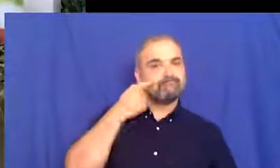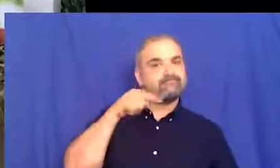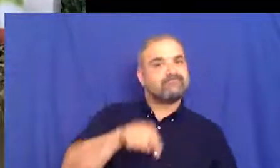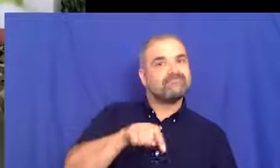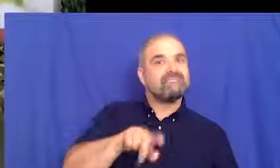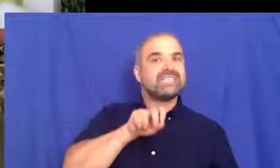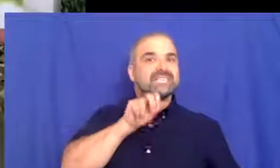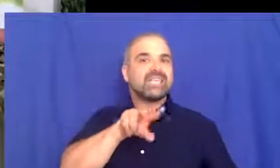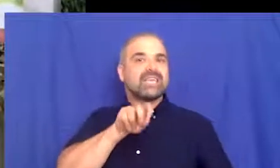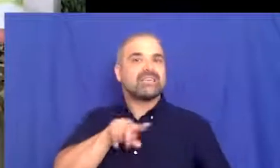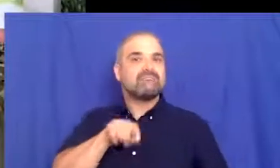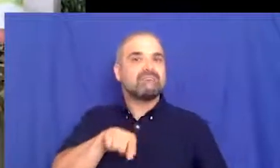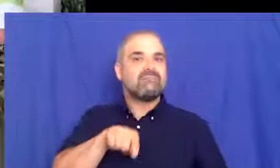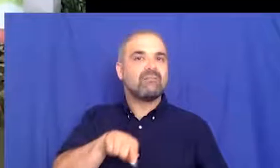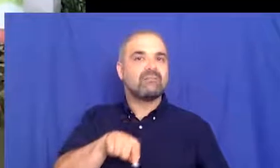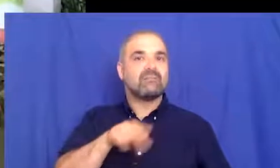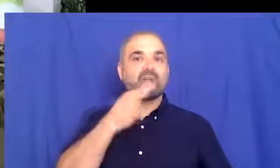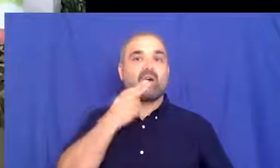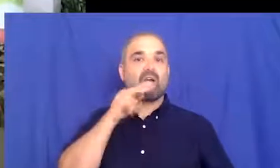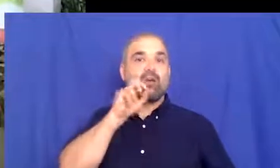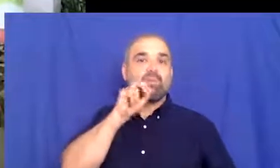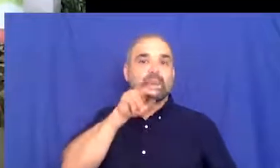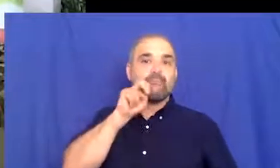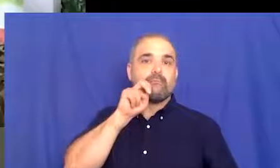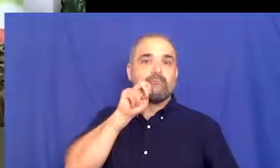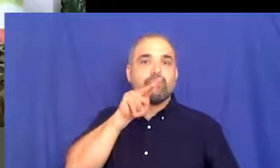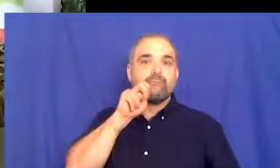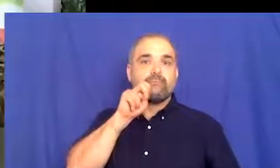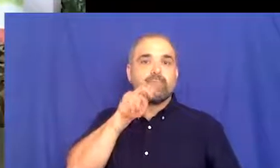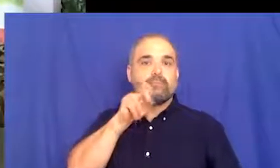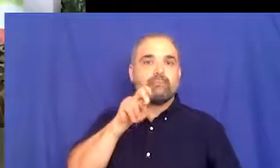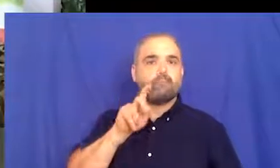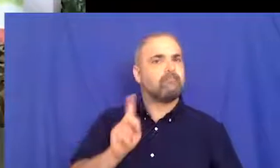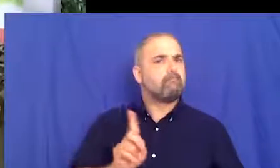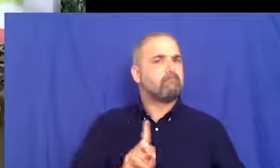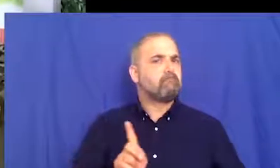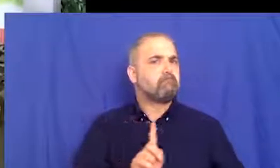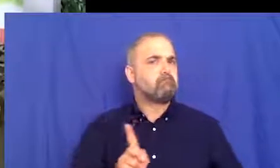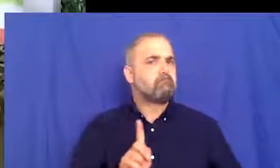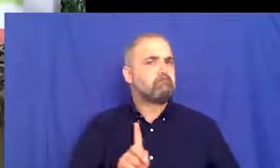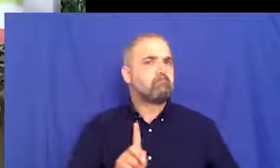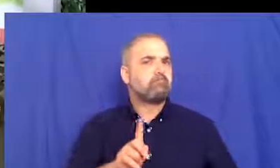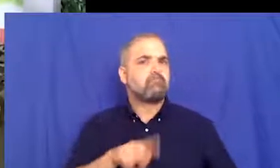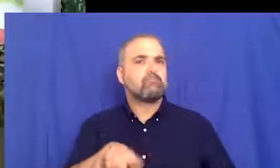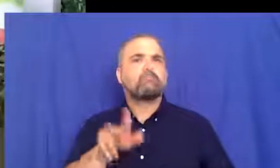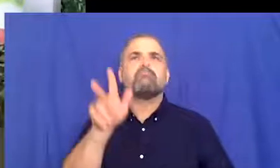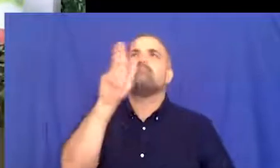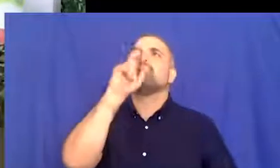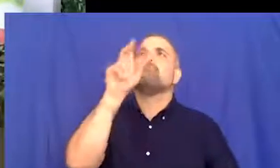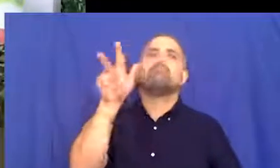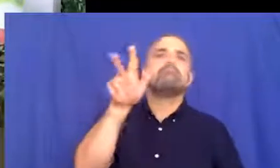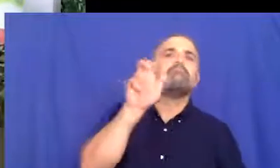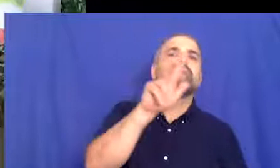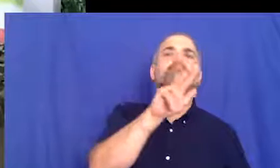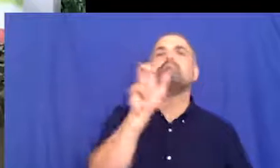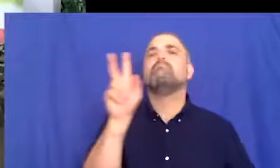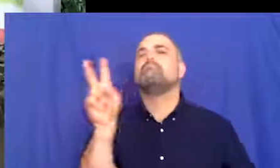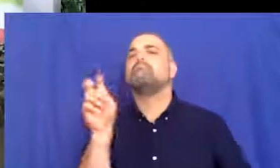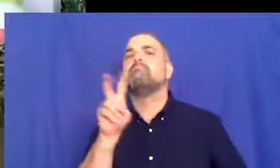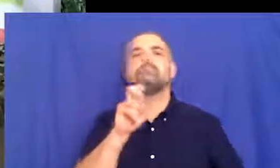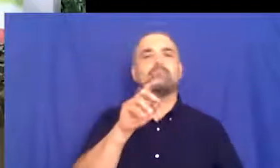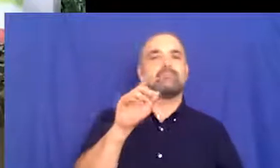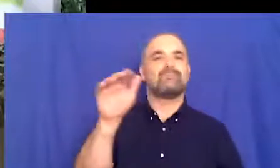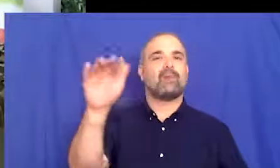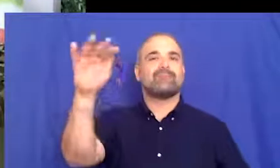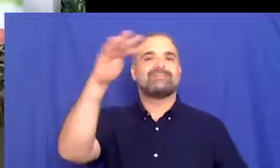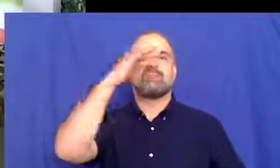I don't know if you can see him there, but snakes will flick their tongue. By flicking their tongue, what they're doing is picking up particles,